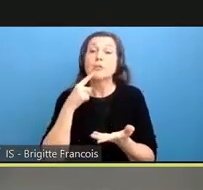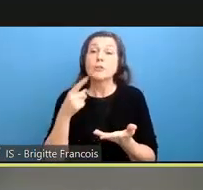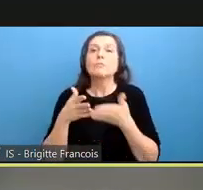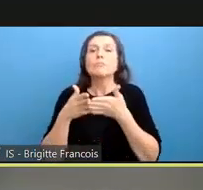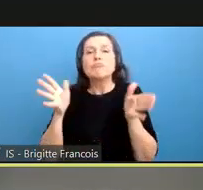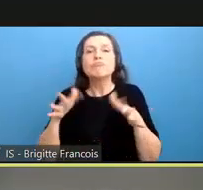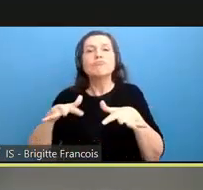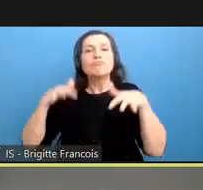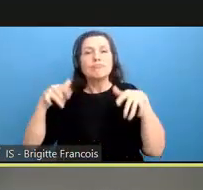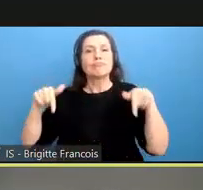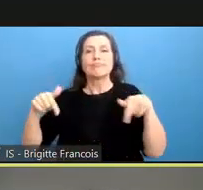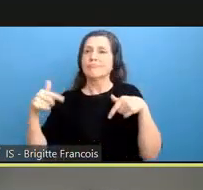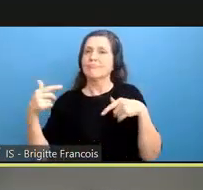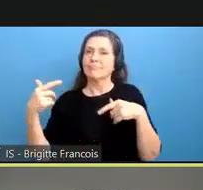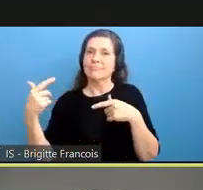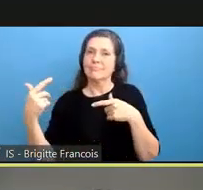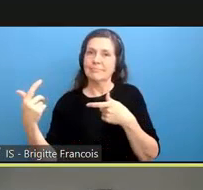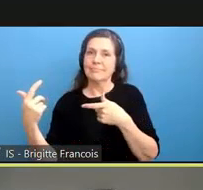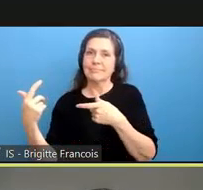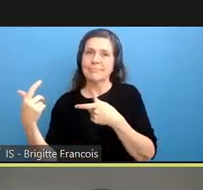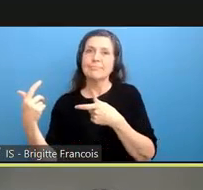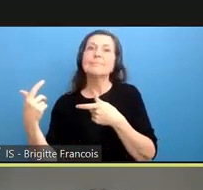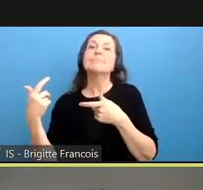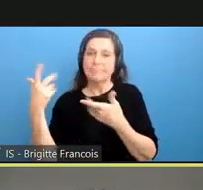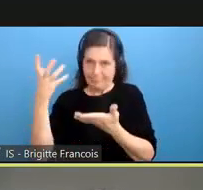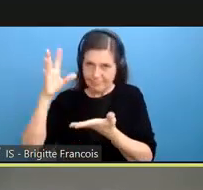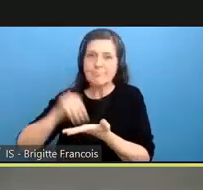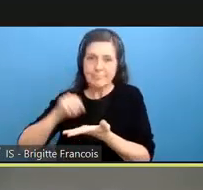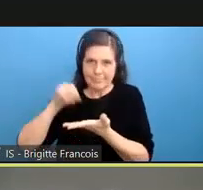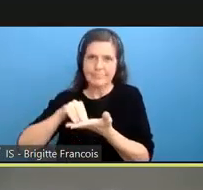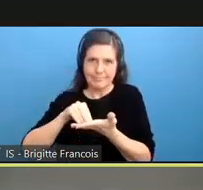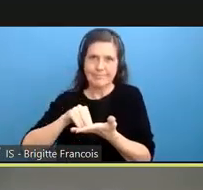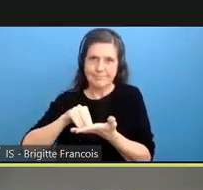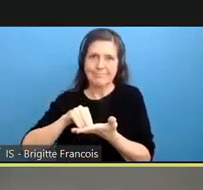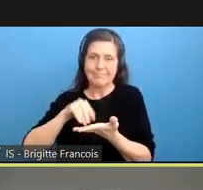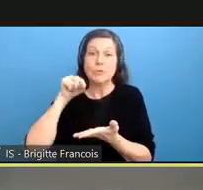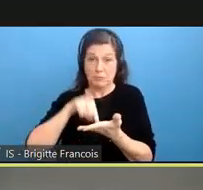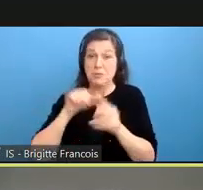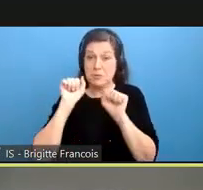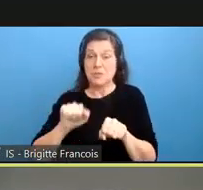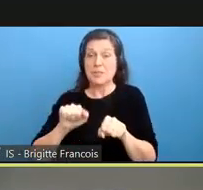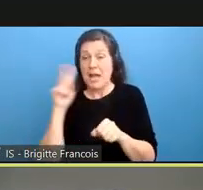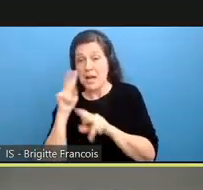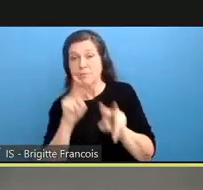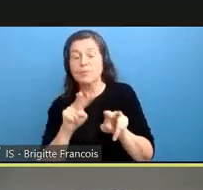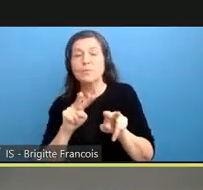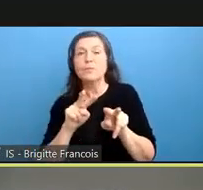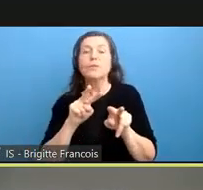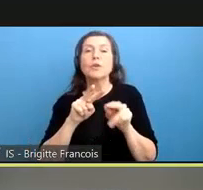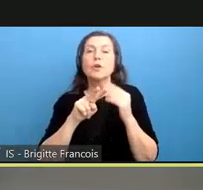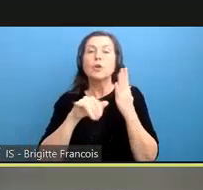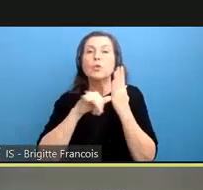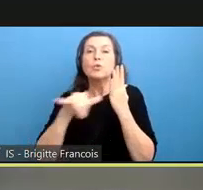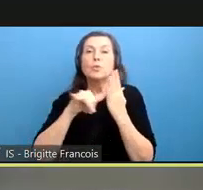general forum has been recorded, and it will be available on YouTube in a couple of